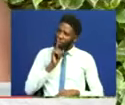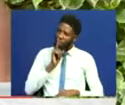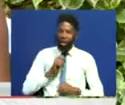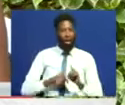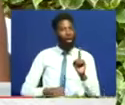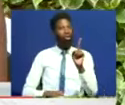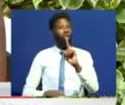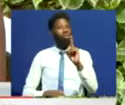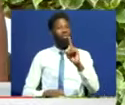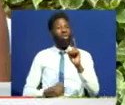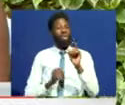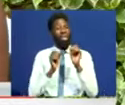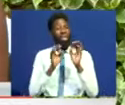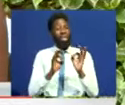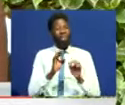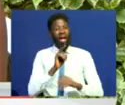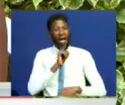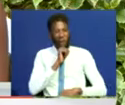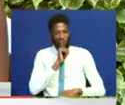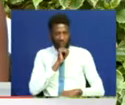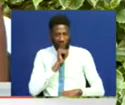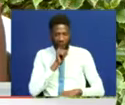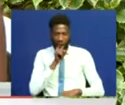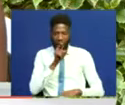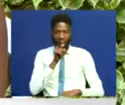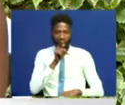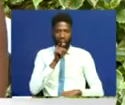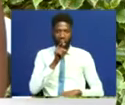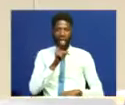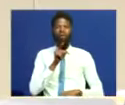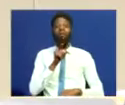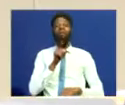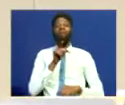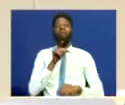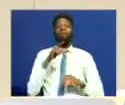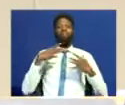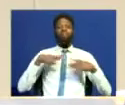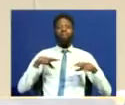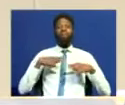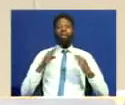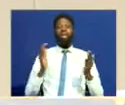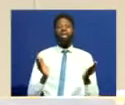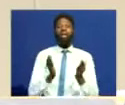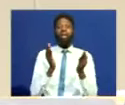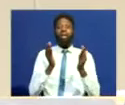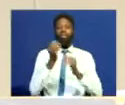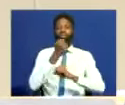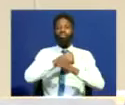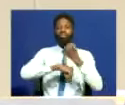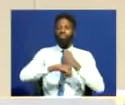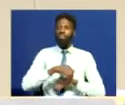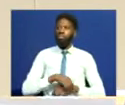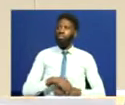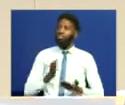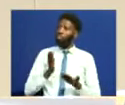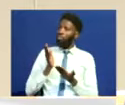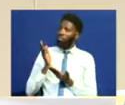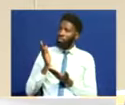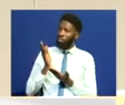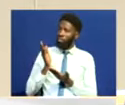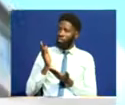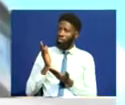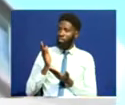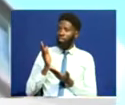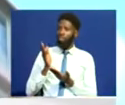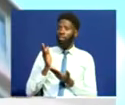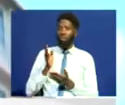keeping quiet first of all is the enabling factor for these people. Fina Nyakwara, case manager from the Gender Violence Recovery